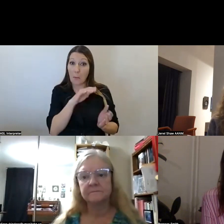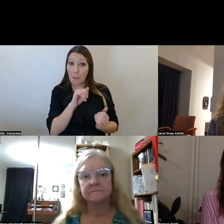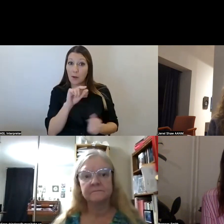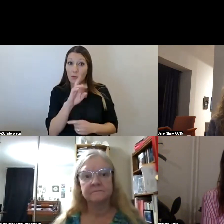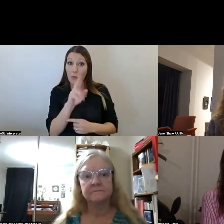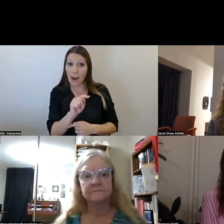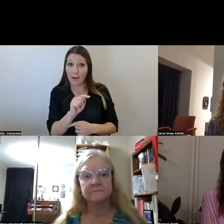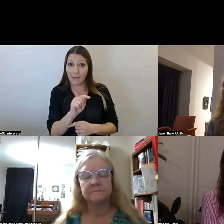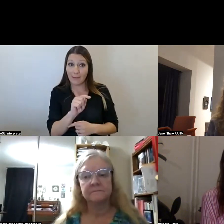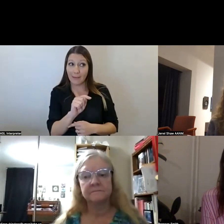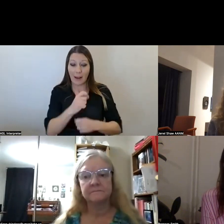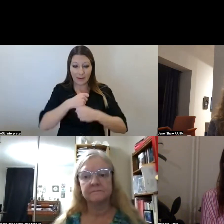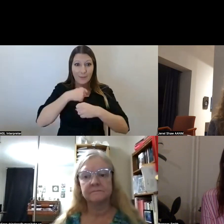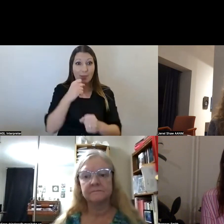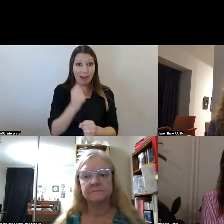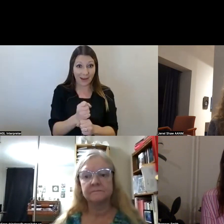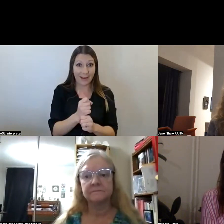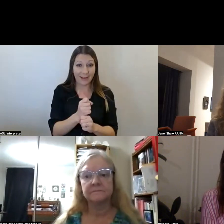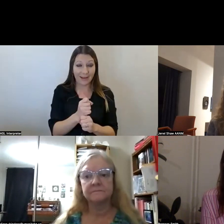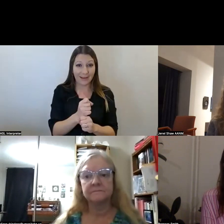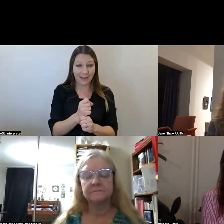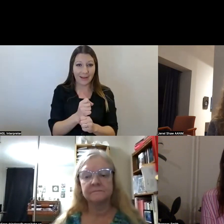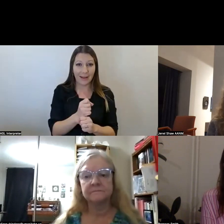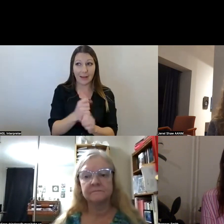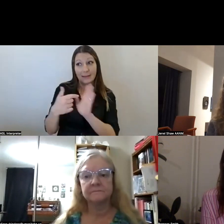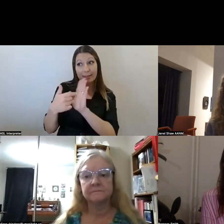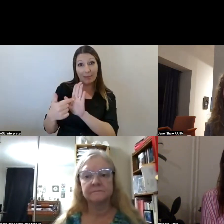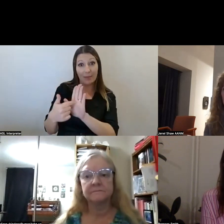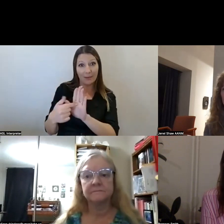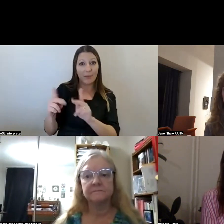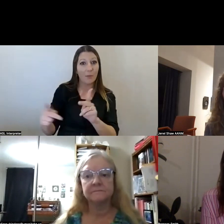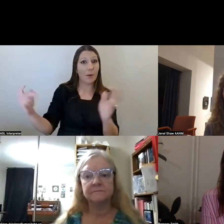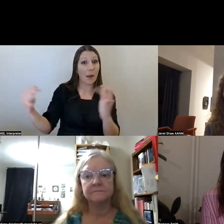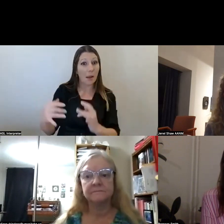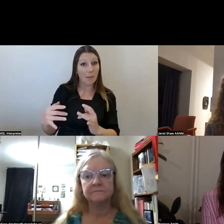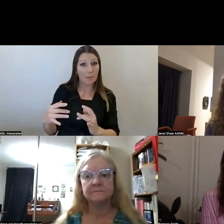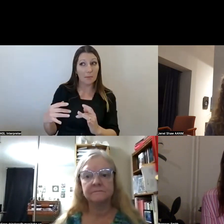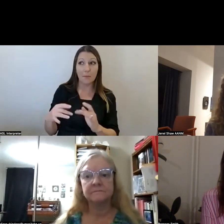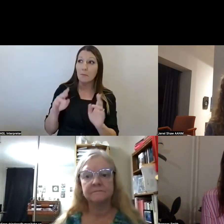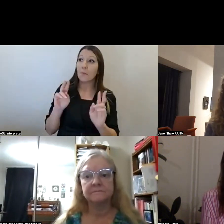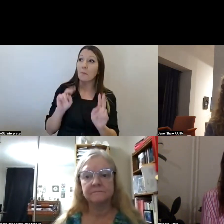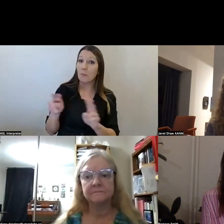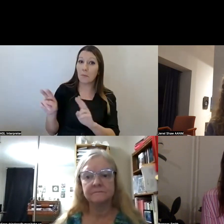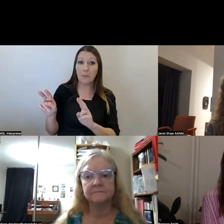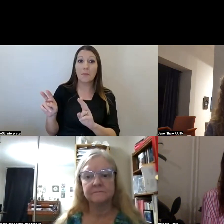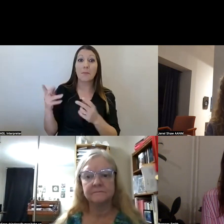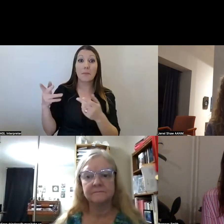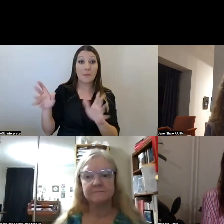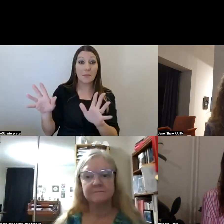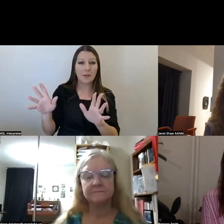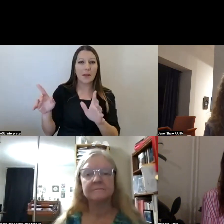and then I'll exhibit it, and they'll come and see it, and then it'll come and sit in my basement for the rest of